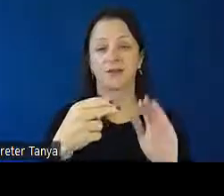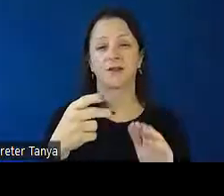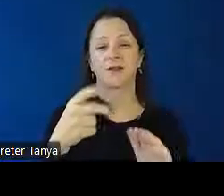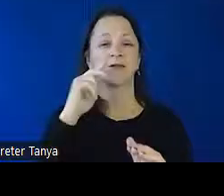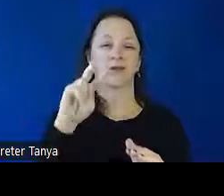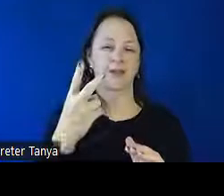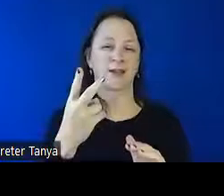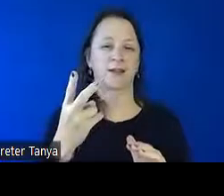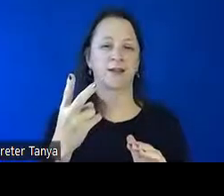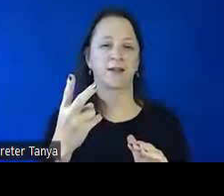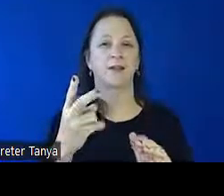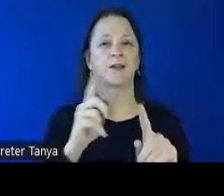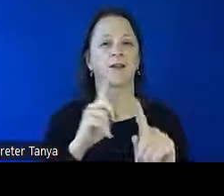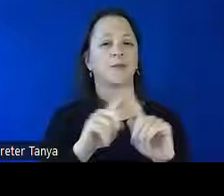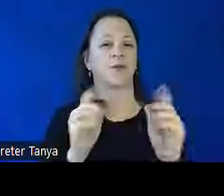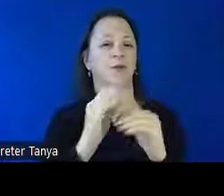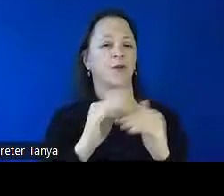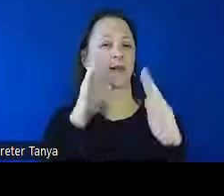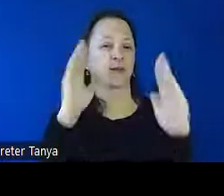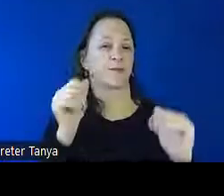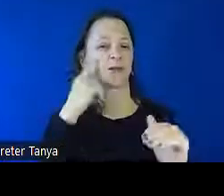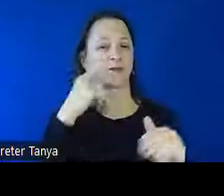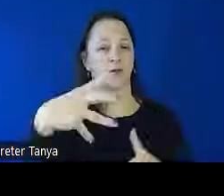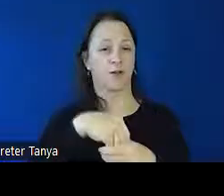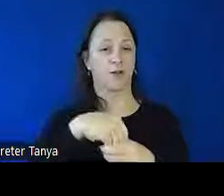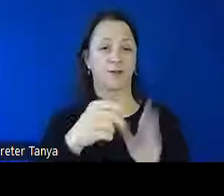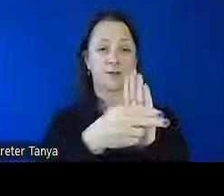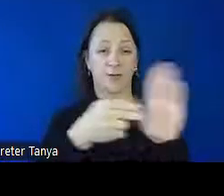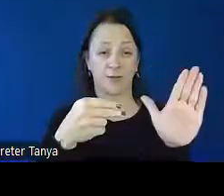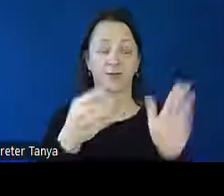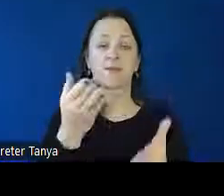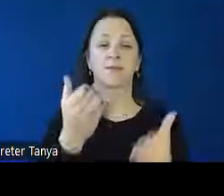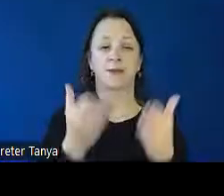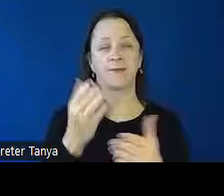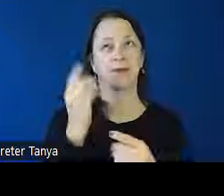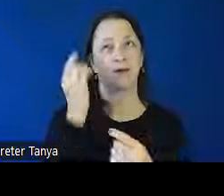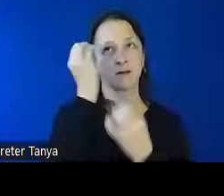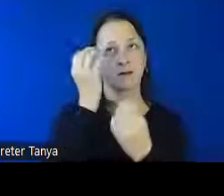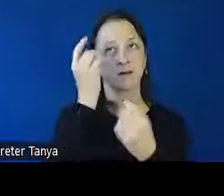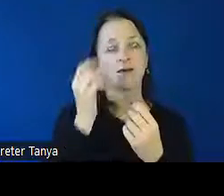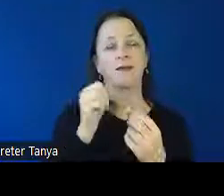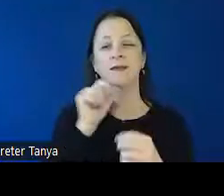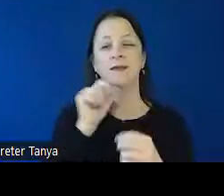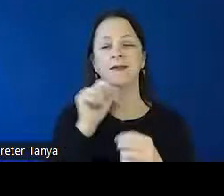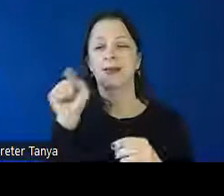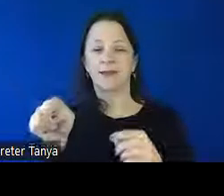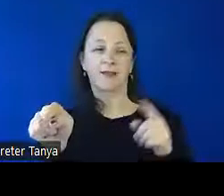second diagnosis over and above what would be expected for the autism diagnosis, we might consider it's not this or that, but